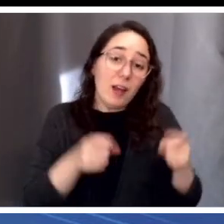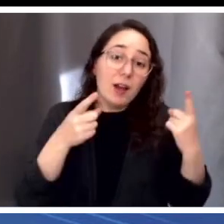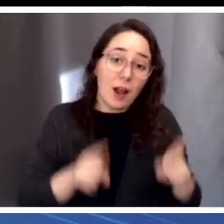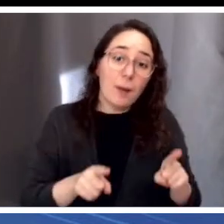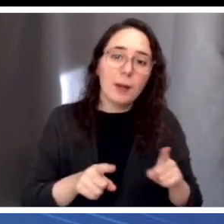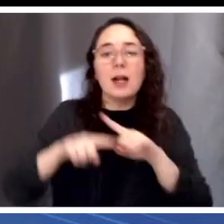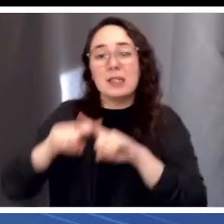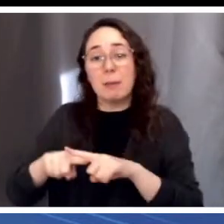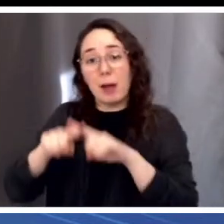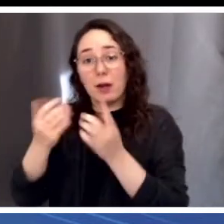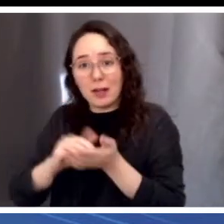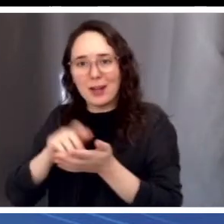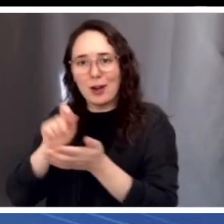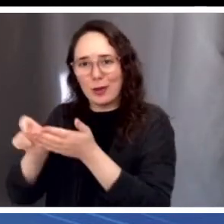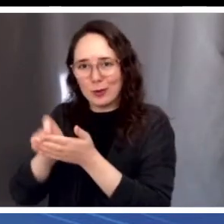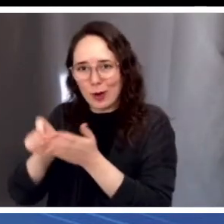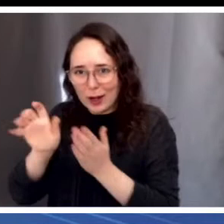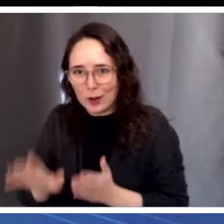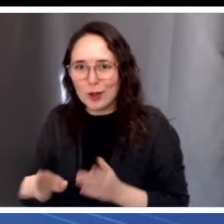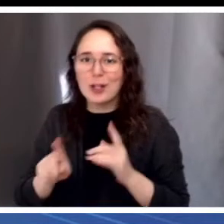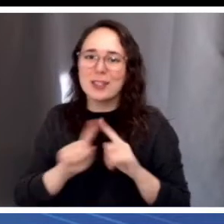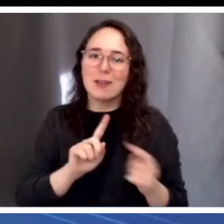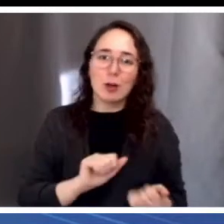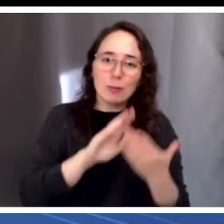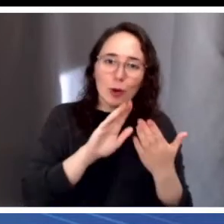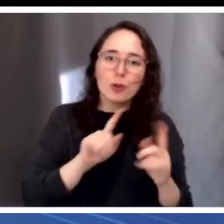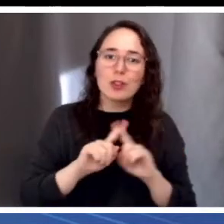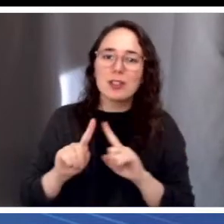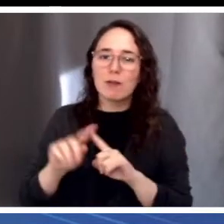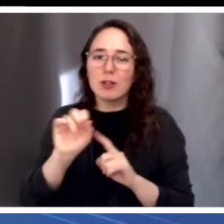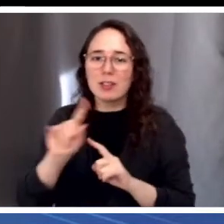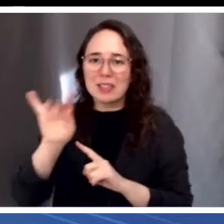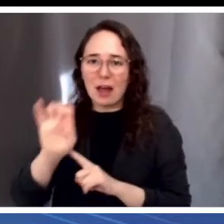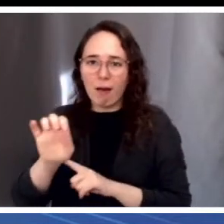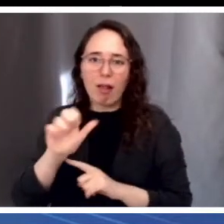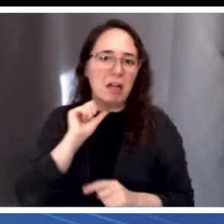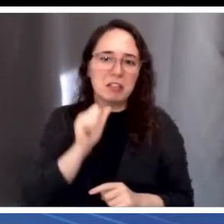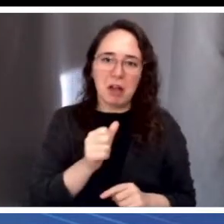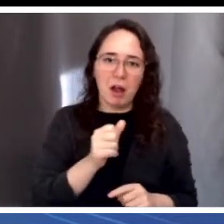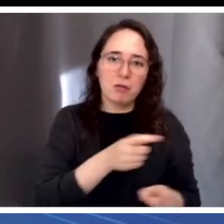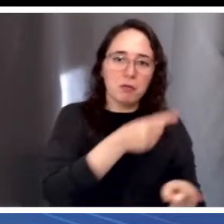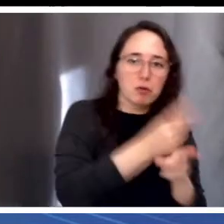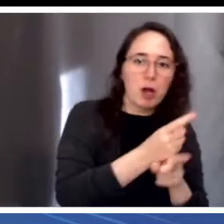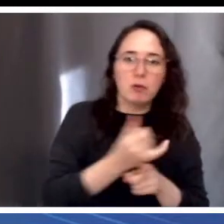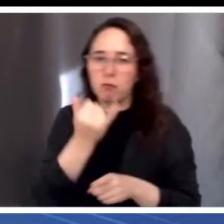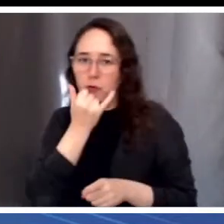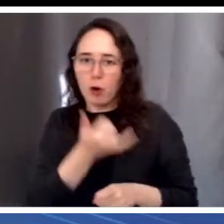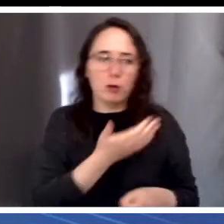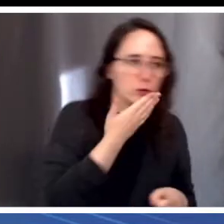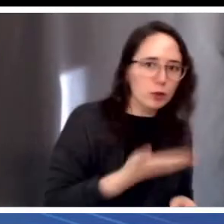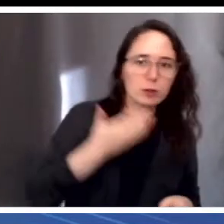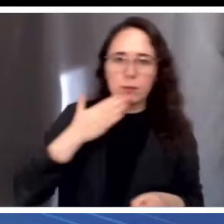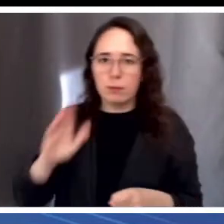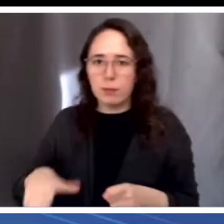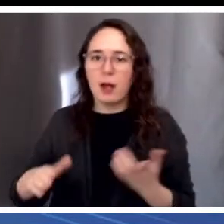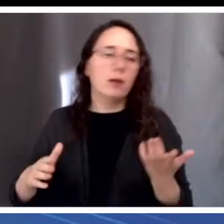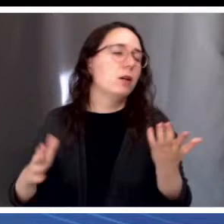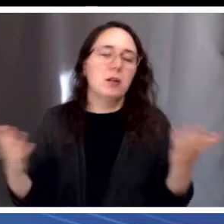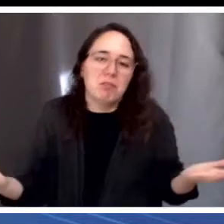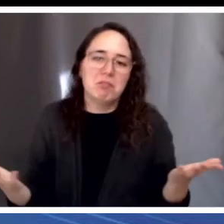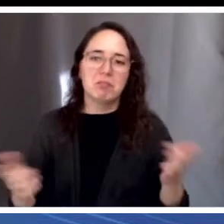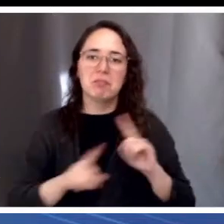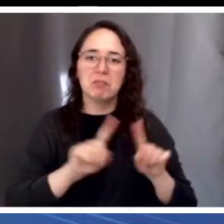also impact some of that. And none of it is necessarily right or wrong. There are different ways and there are certain